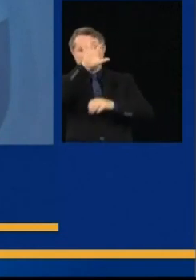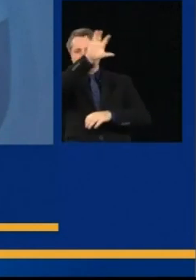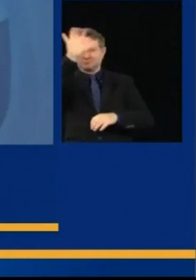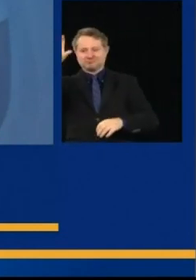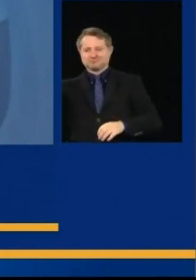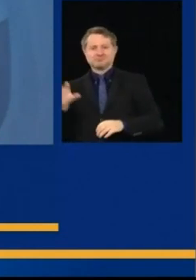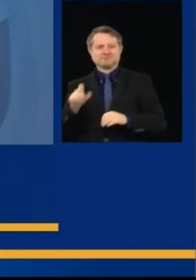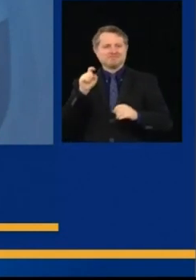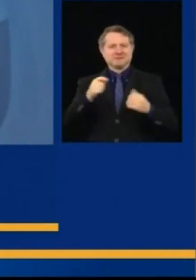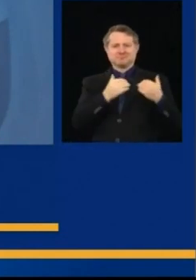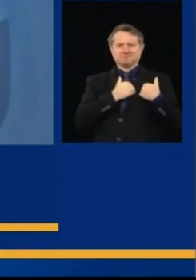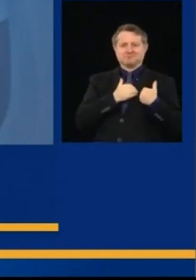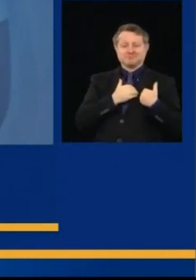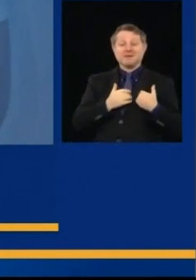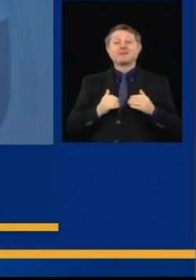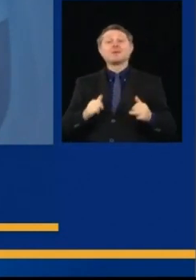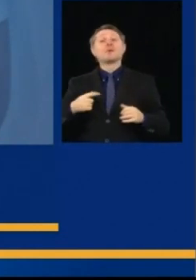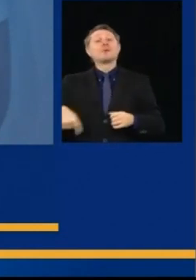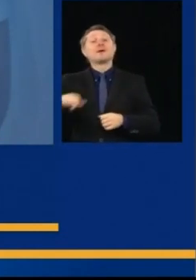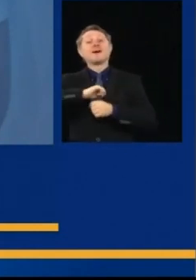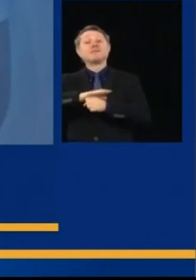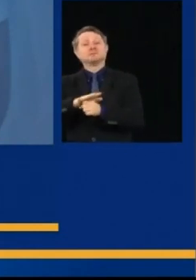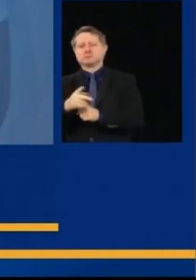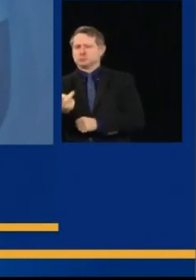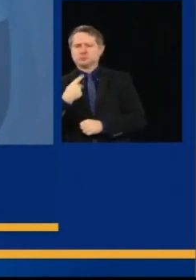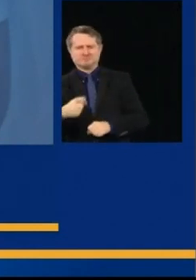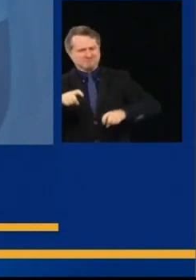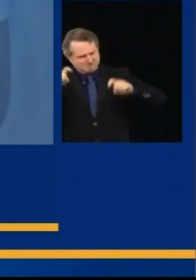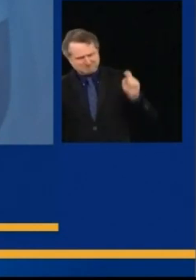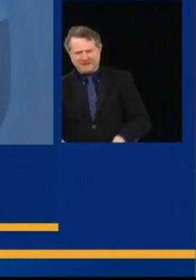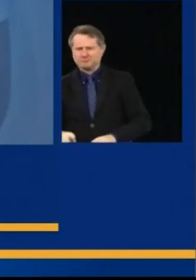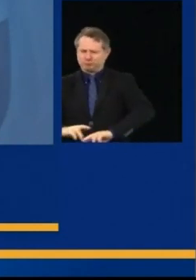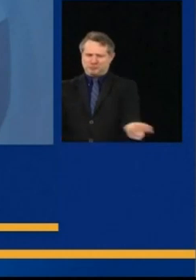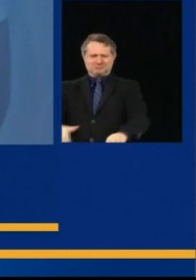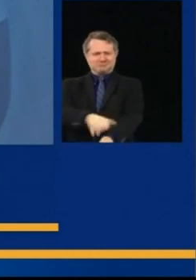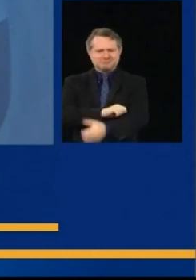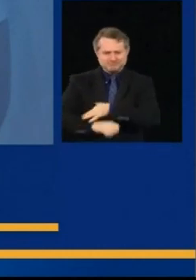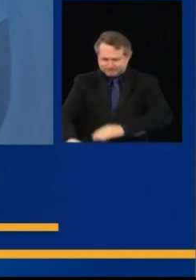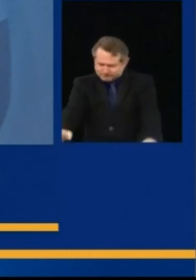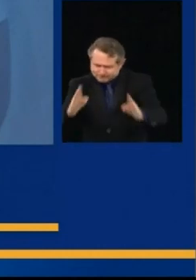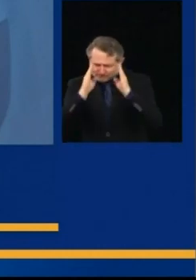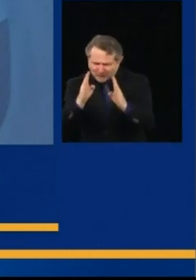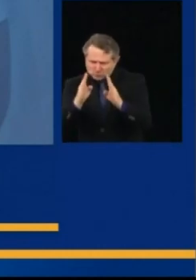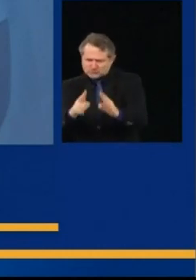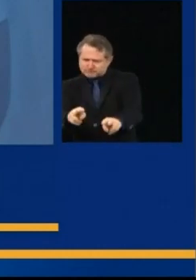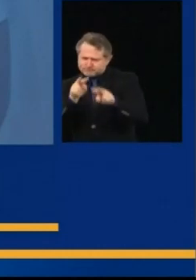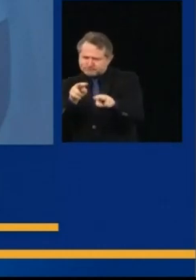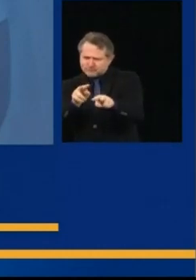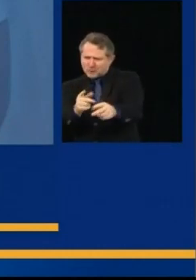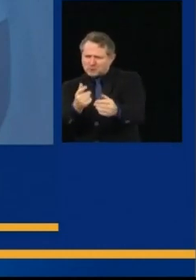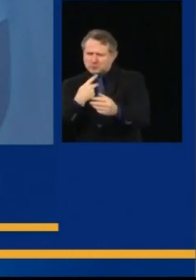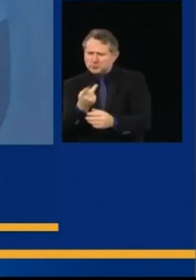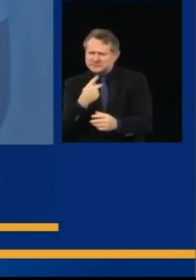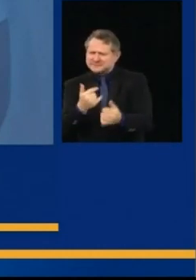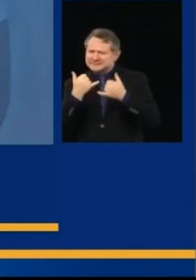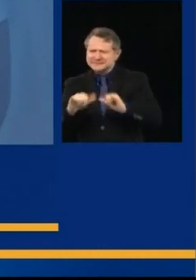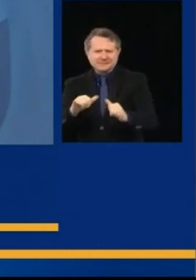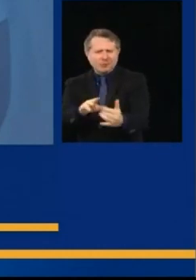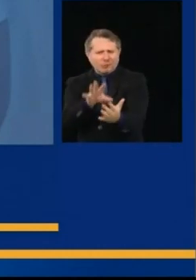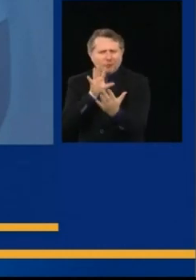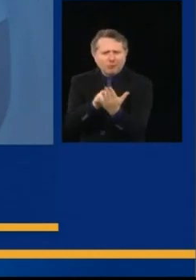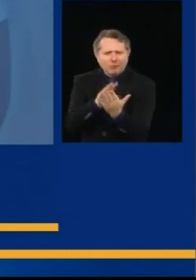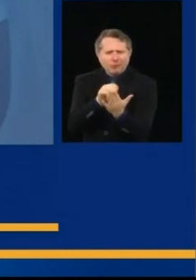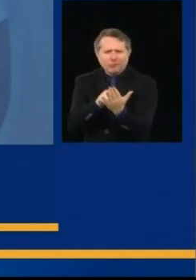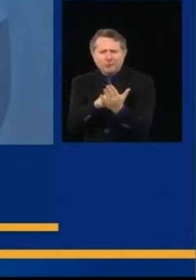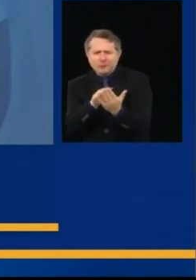virus, we must stay alert because we're still learning. And what we thought